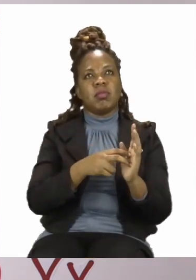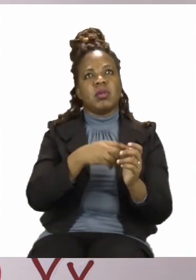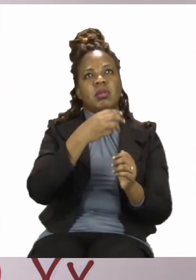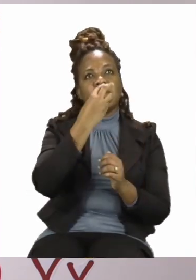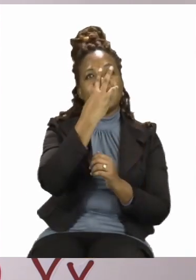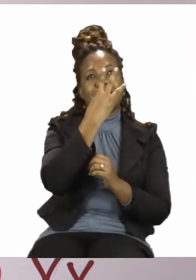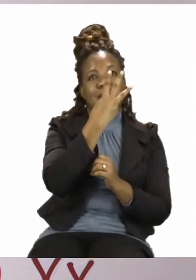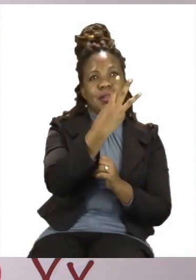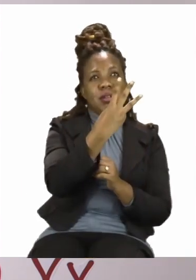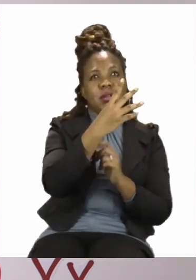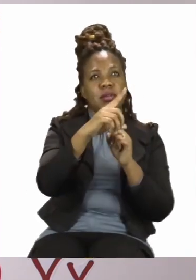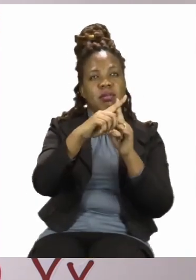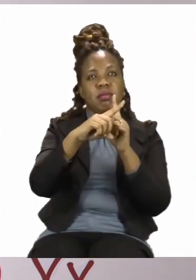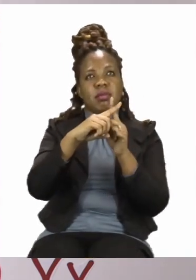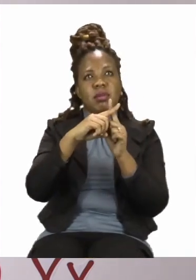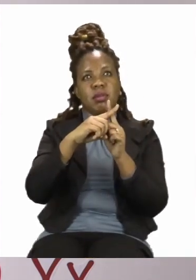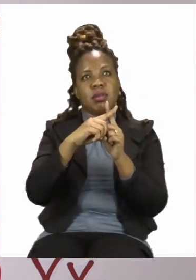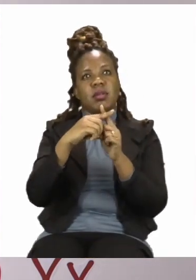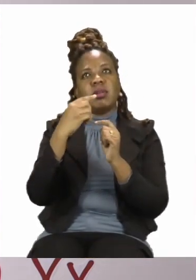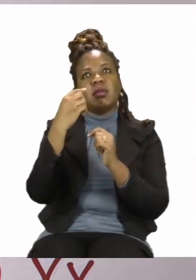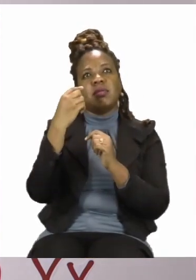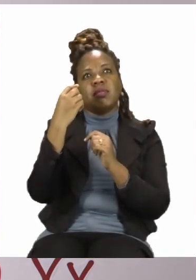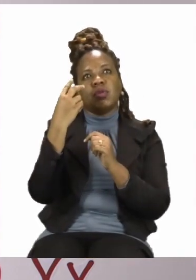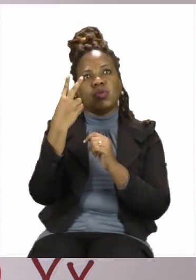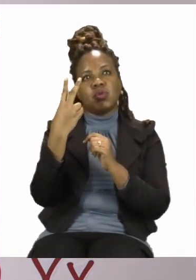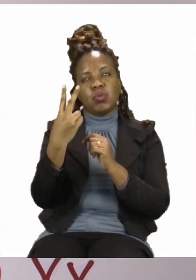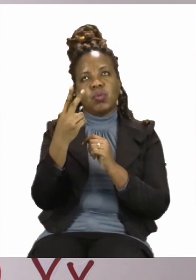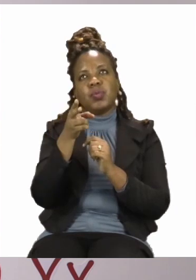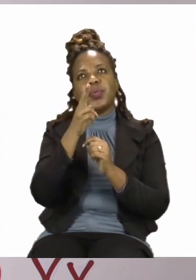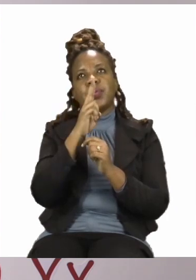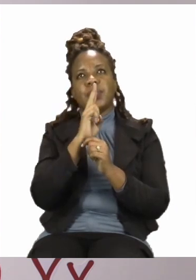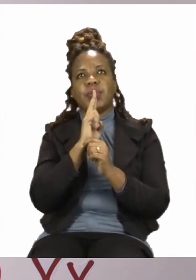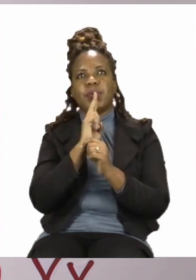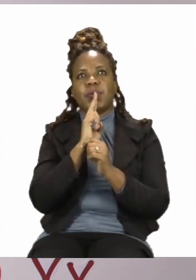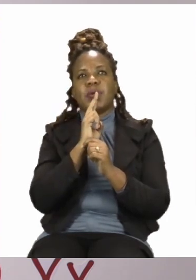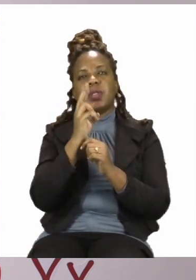of 2 will equal 6.